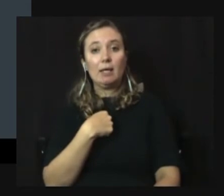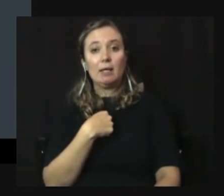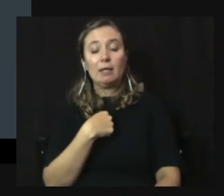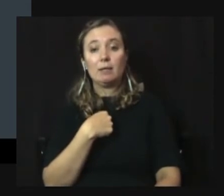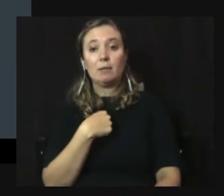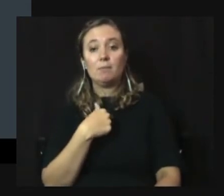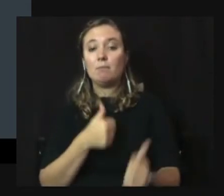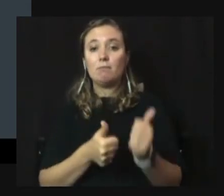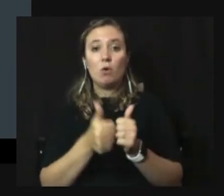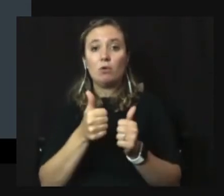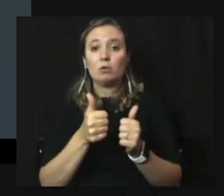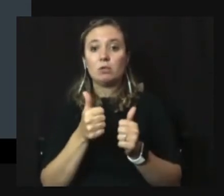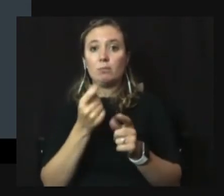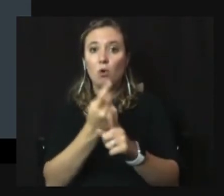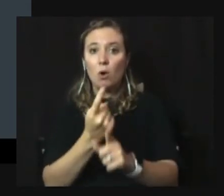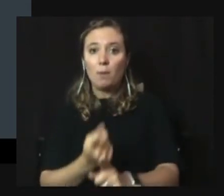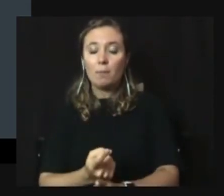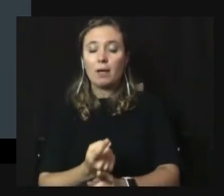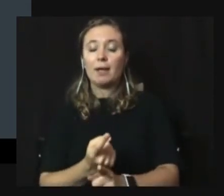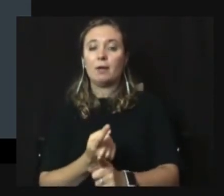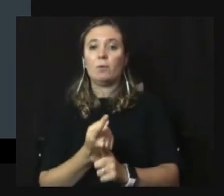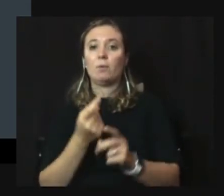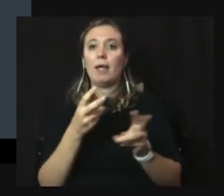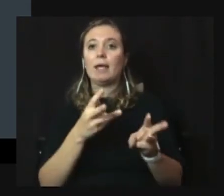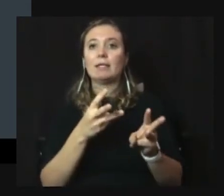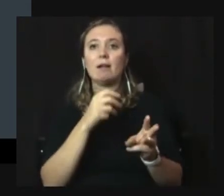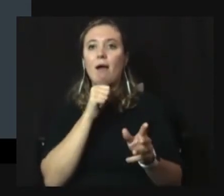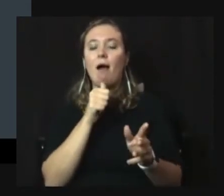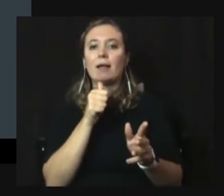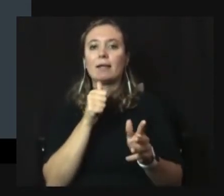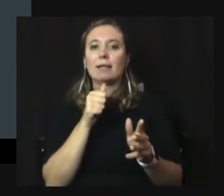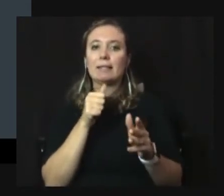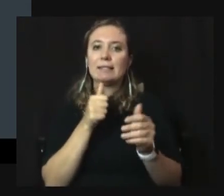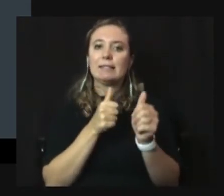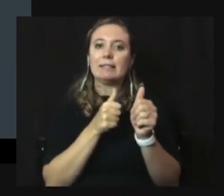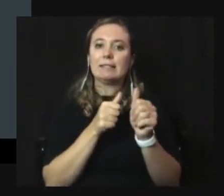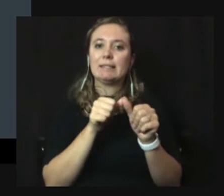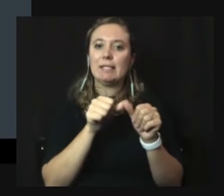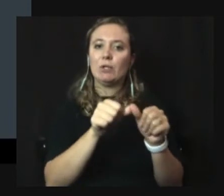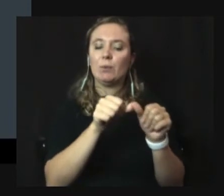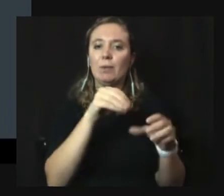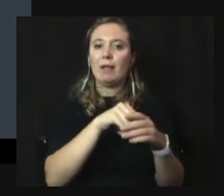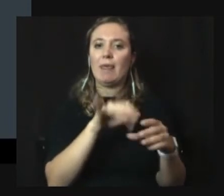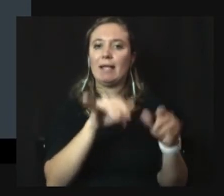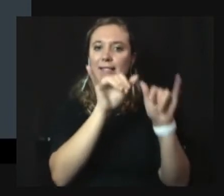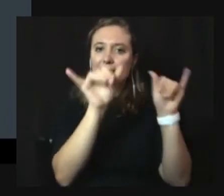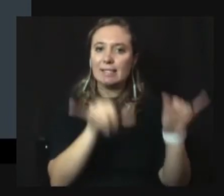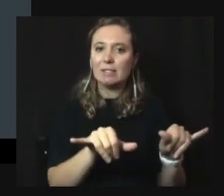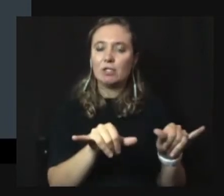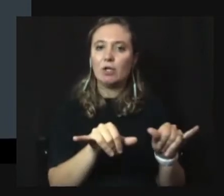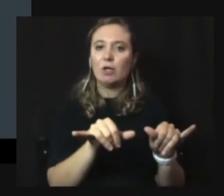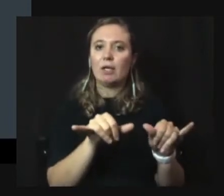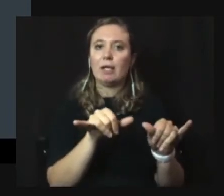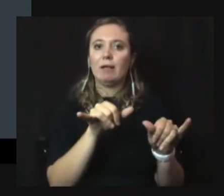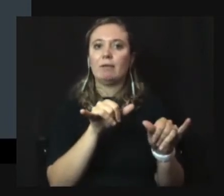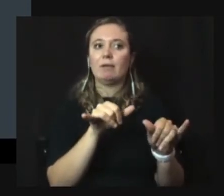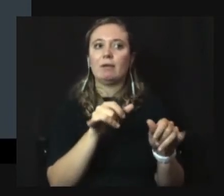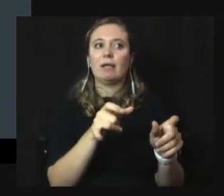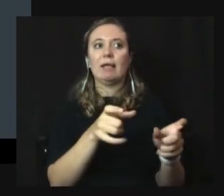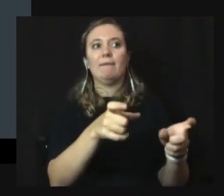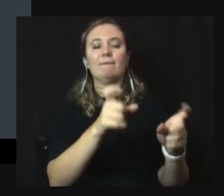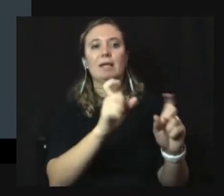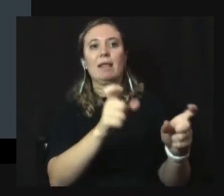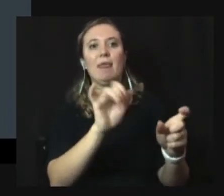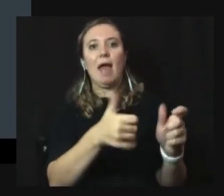in that system, because once I engage in the system, I'm giving the system authority over me. What is